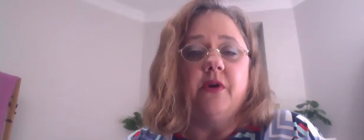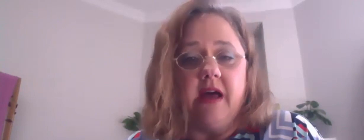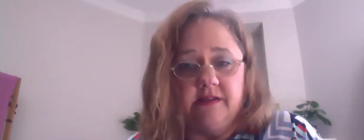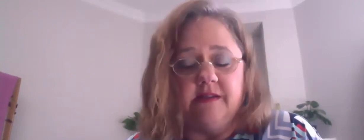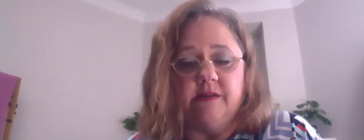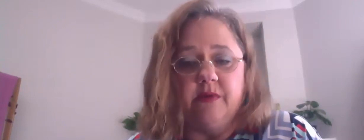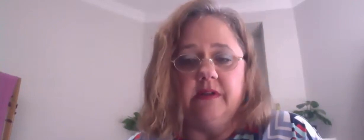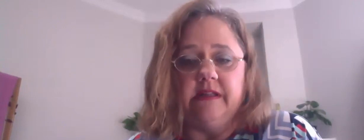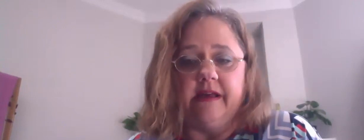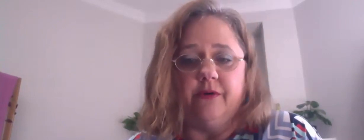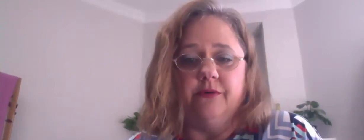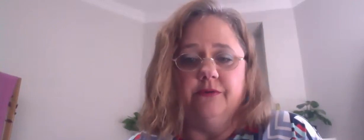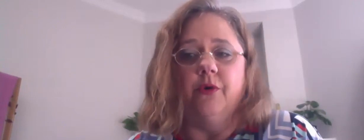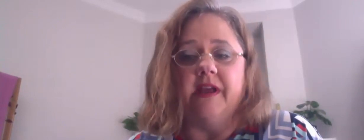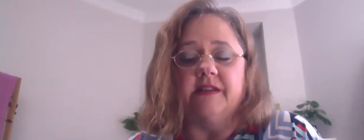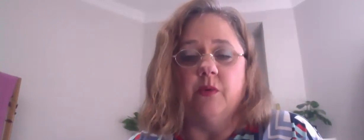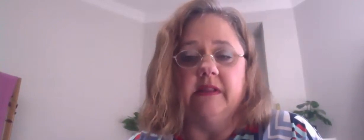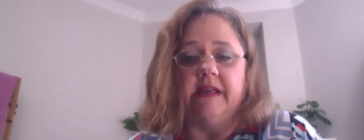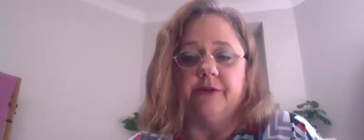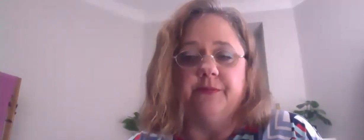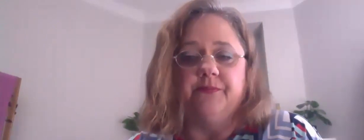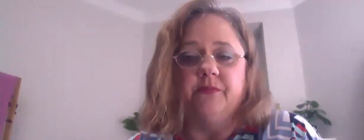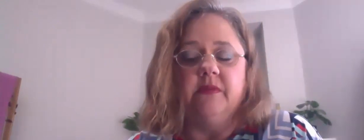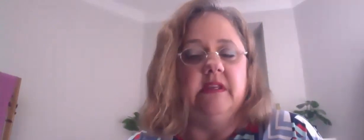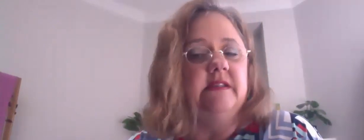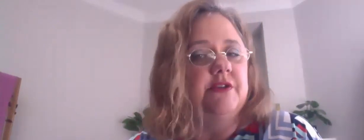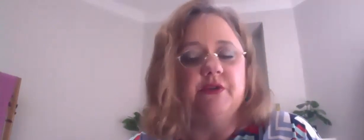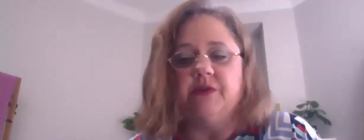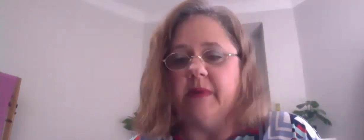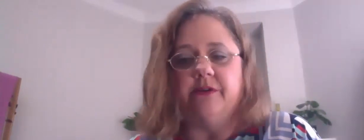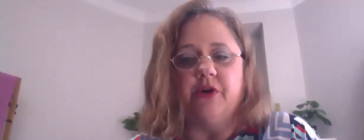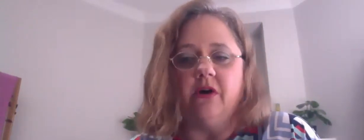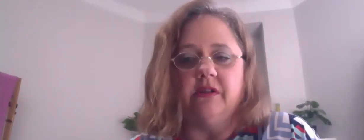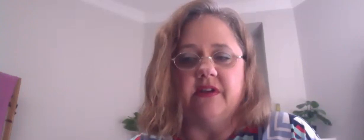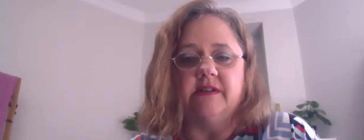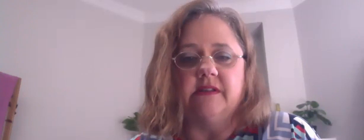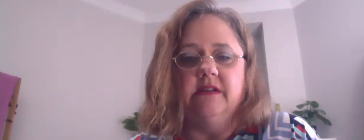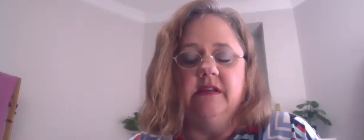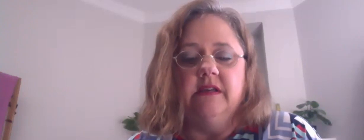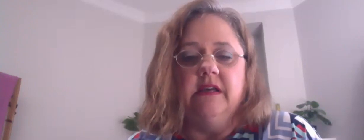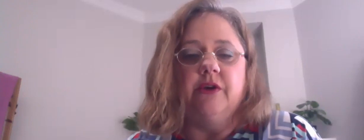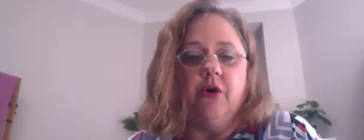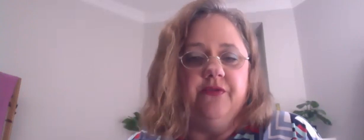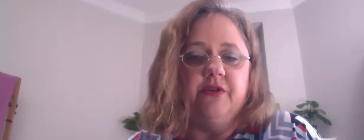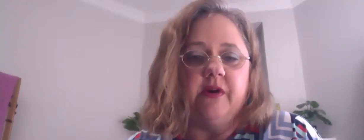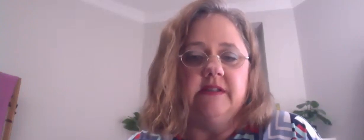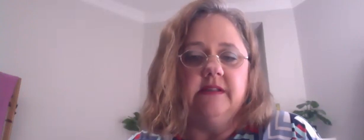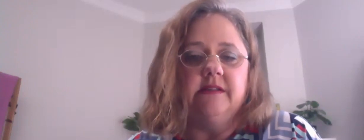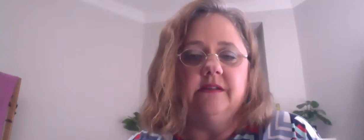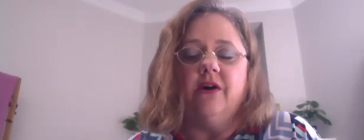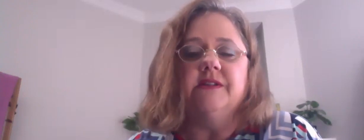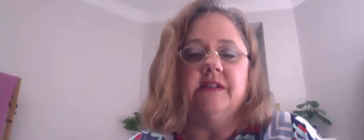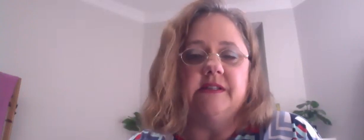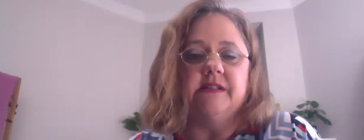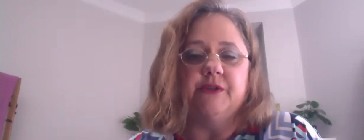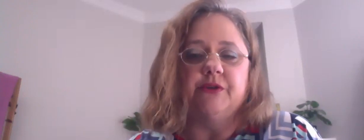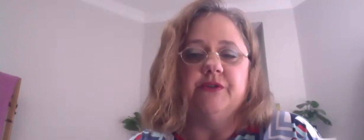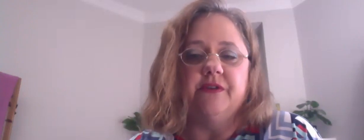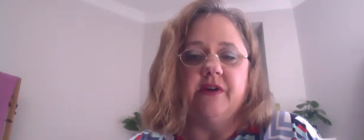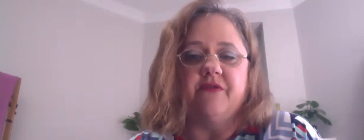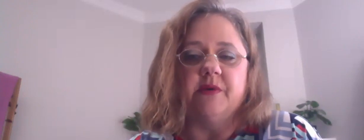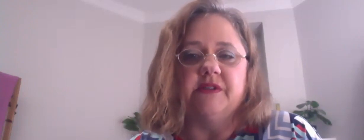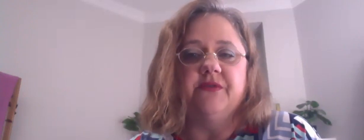either has a disability now or gets one later. These issues matter to all of us. In the COVID crisis, all citizens